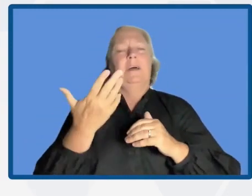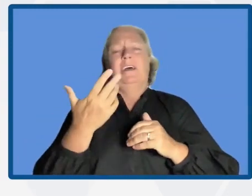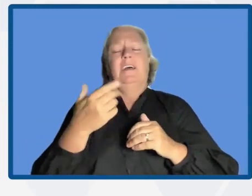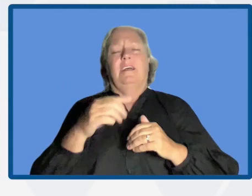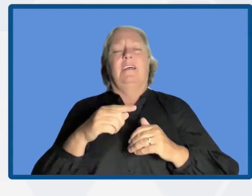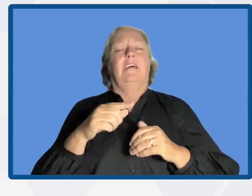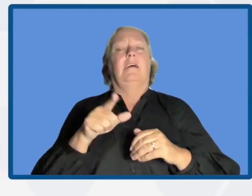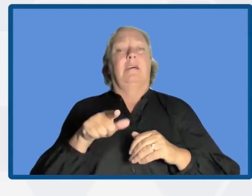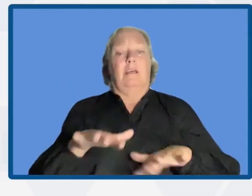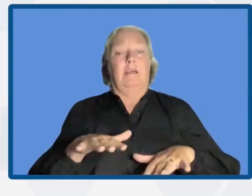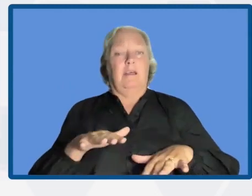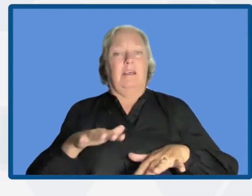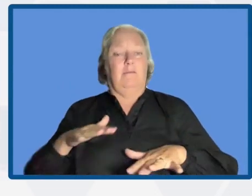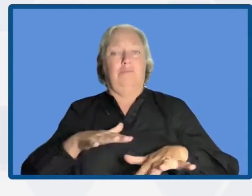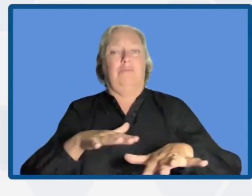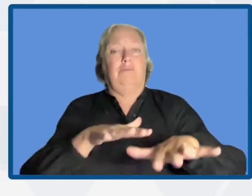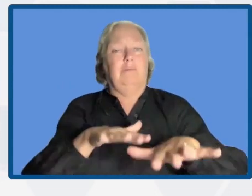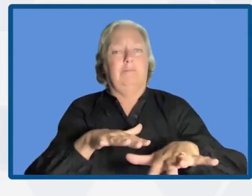river.